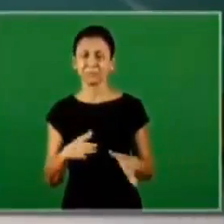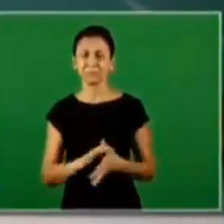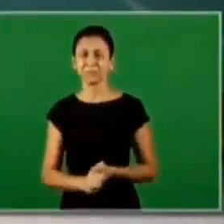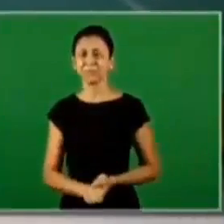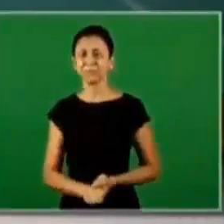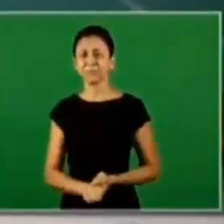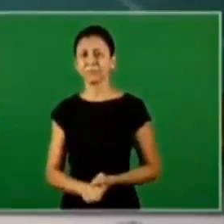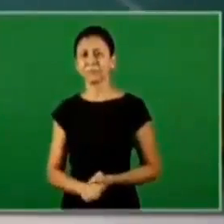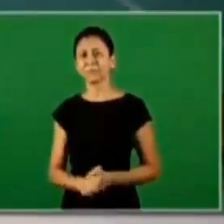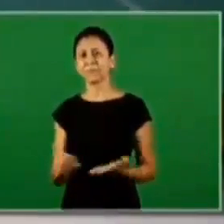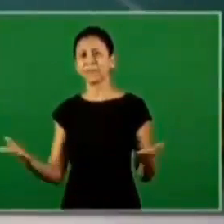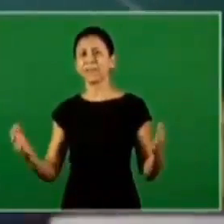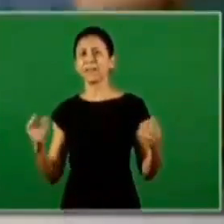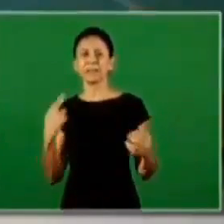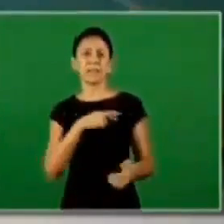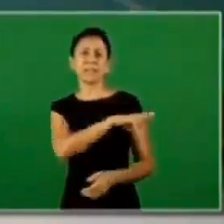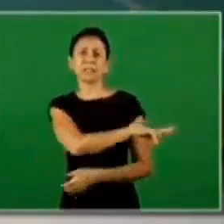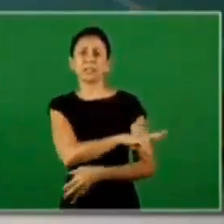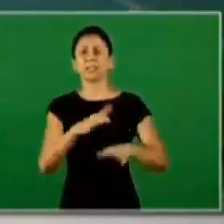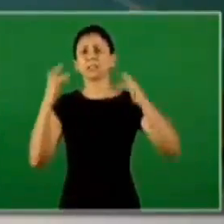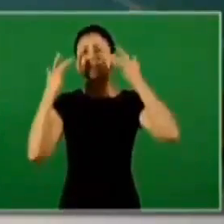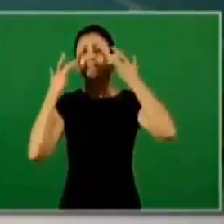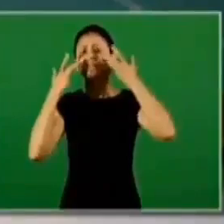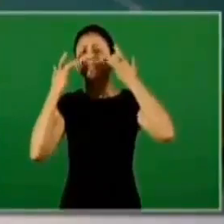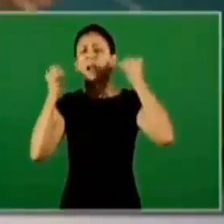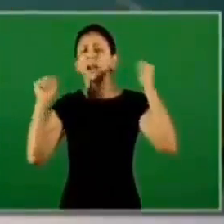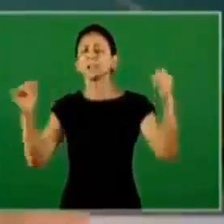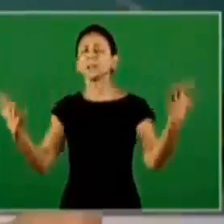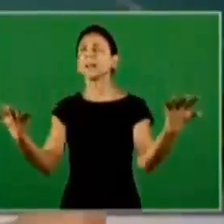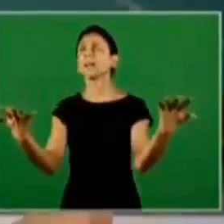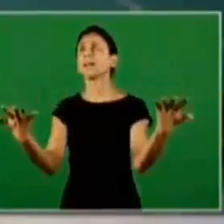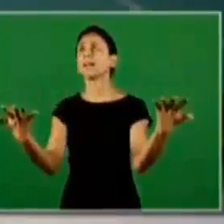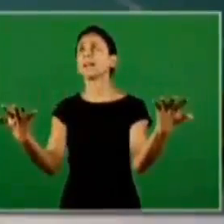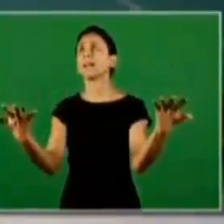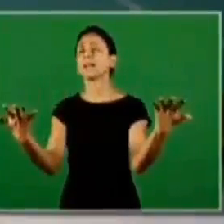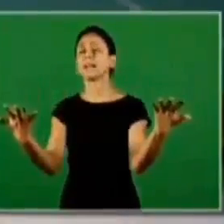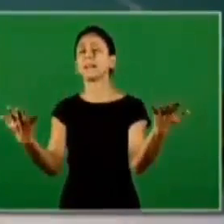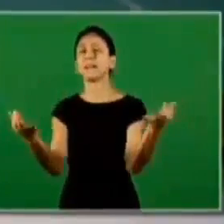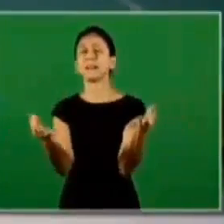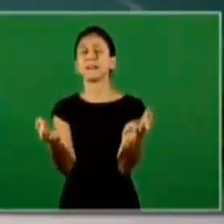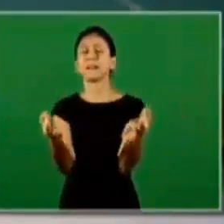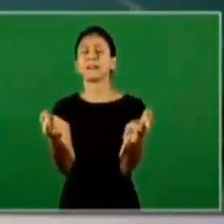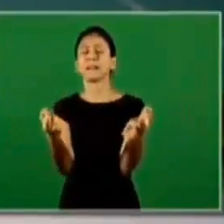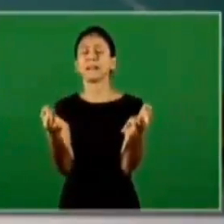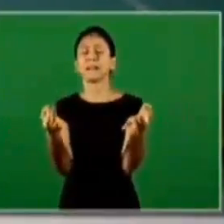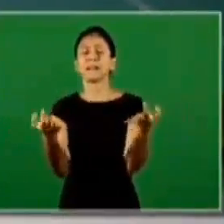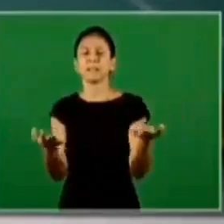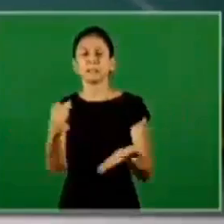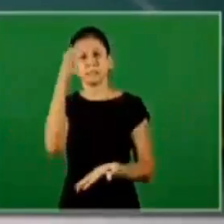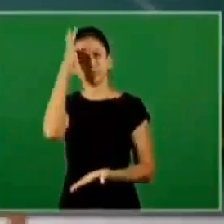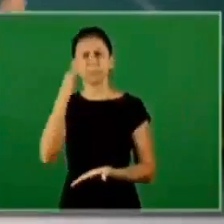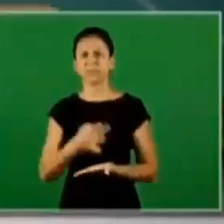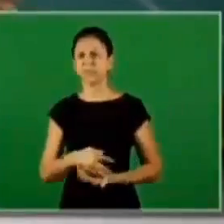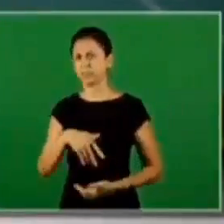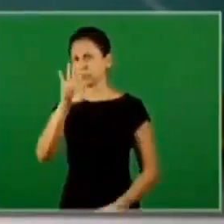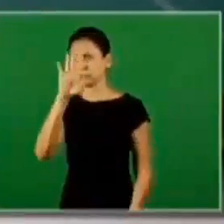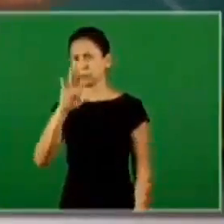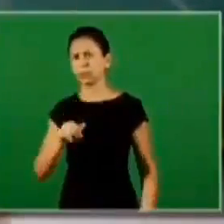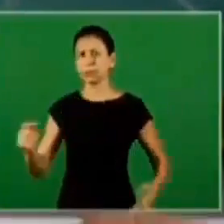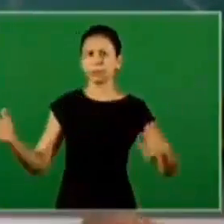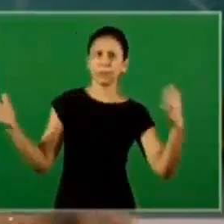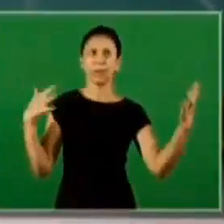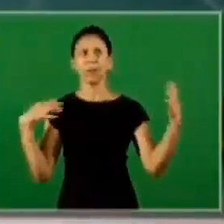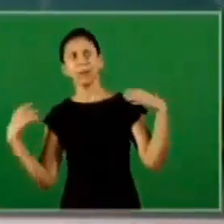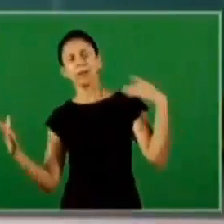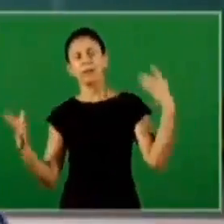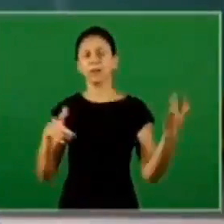hand. You raise your hand. Now go upside down, and everybody goes upside down. So then you stand your arms like this so you have faith.